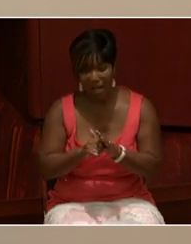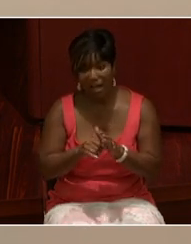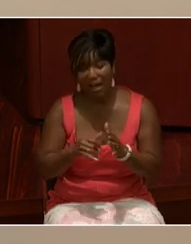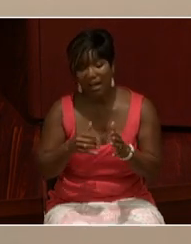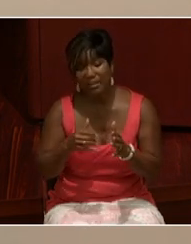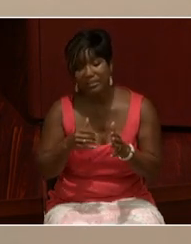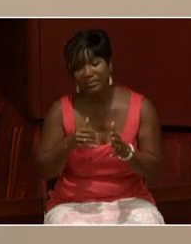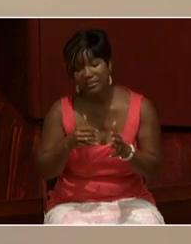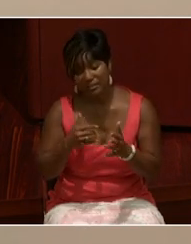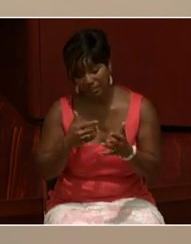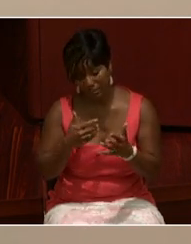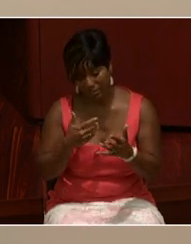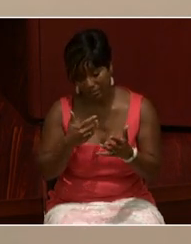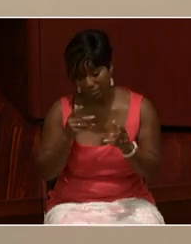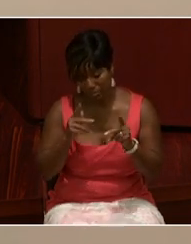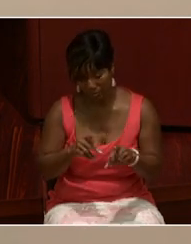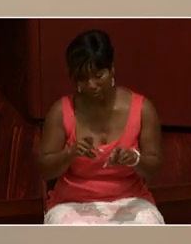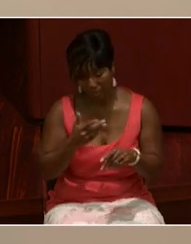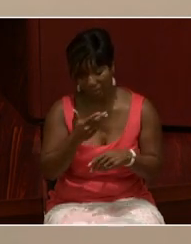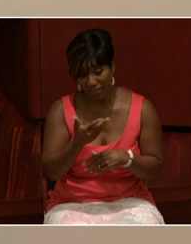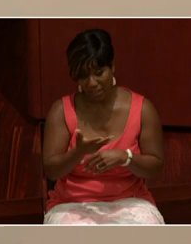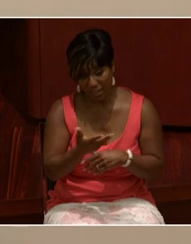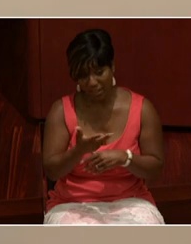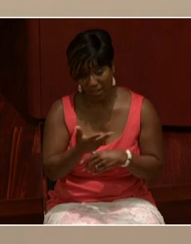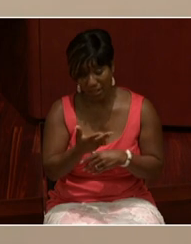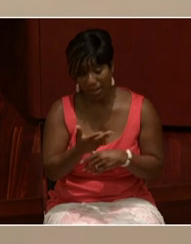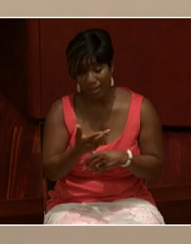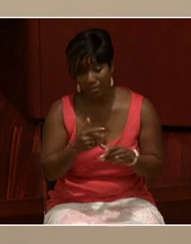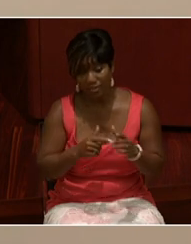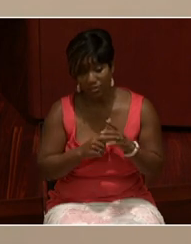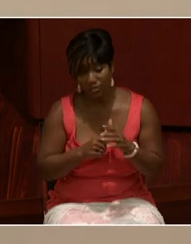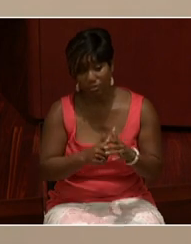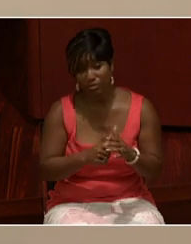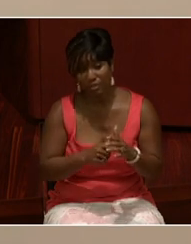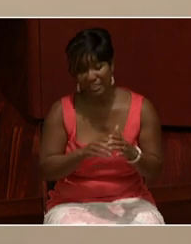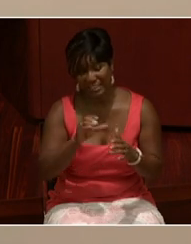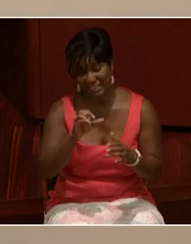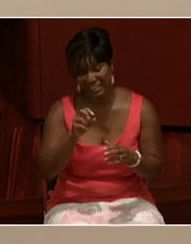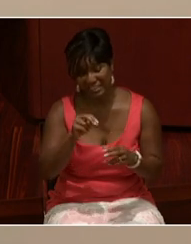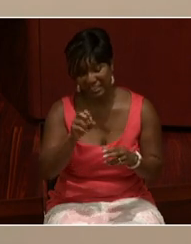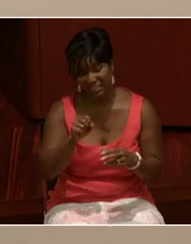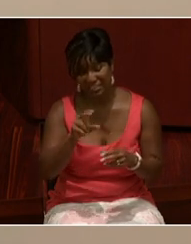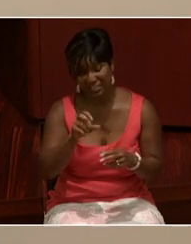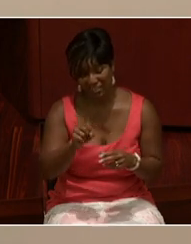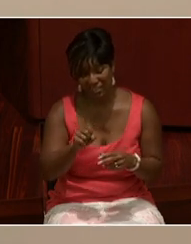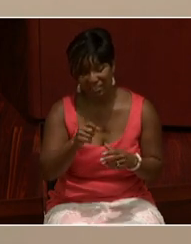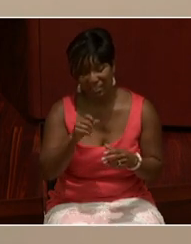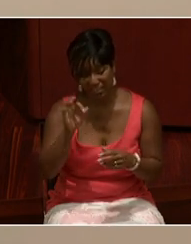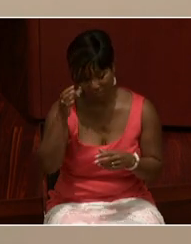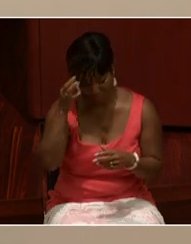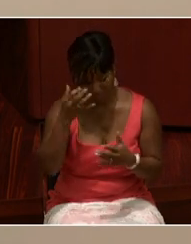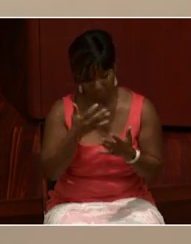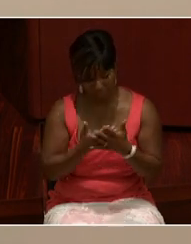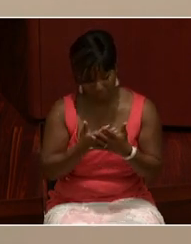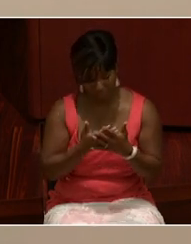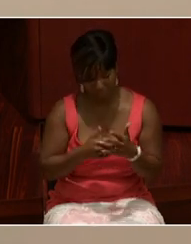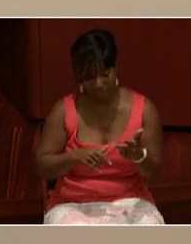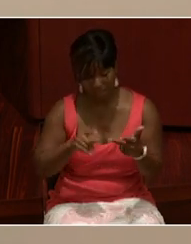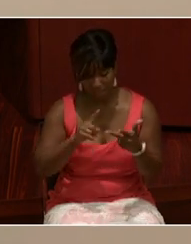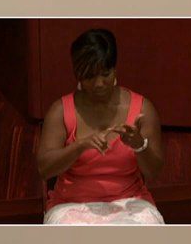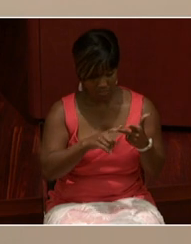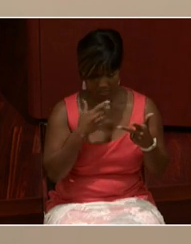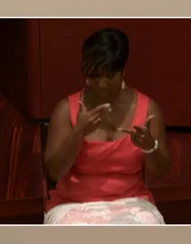case file is there. If they show up in a census as an inmate at a federal penitentiary. Thank you. The next